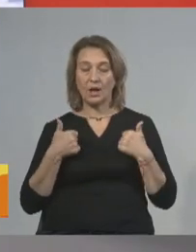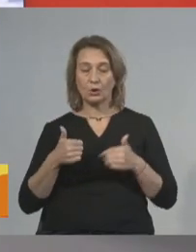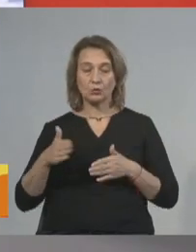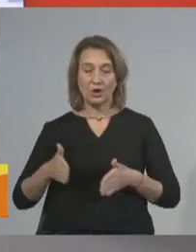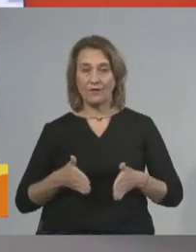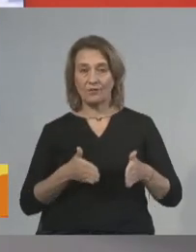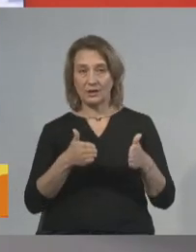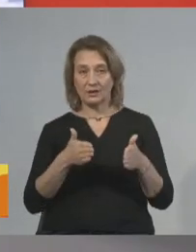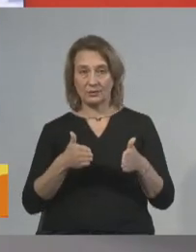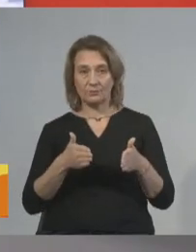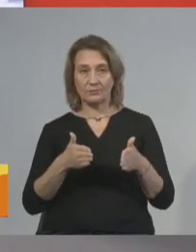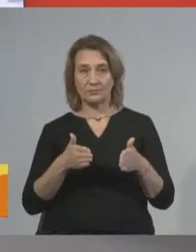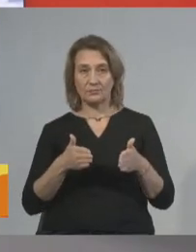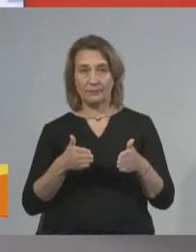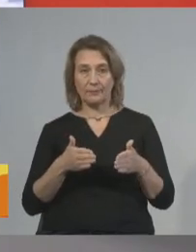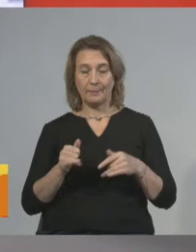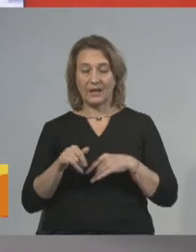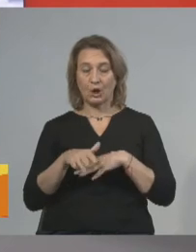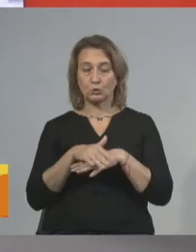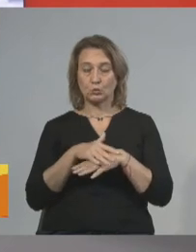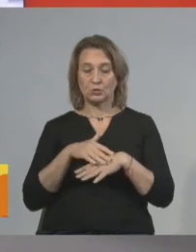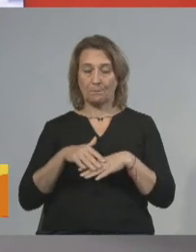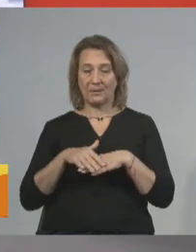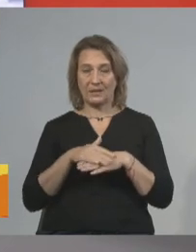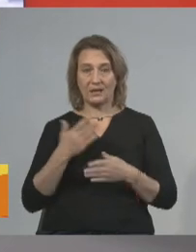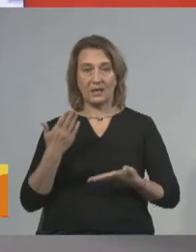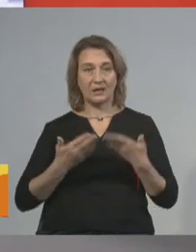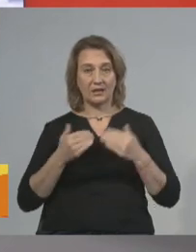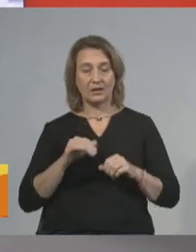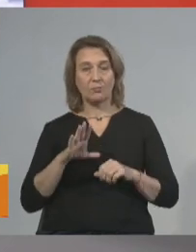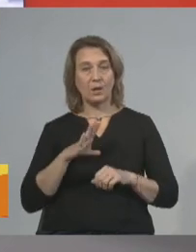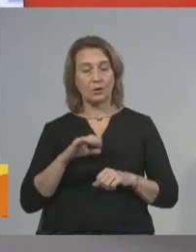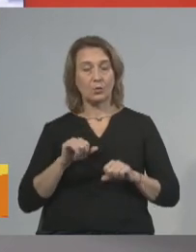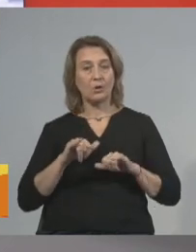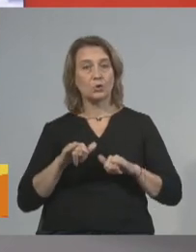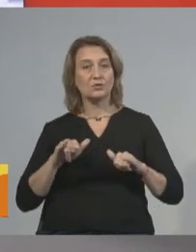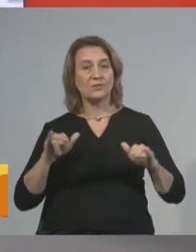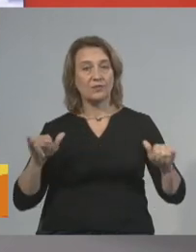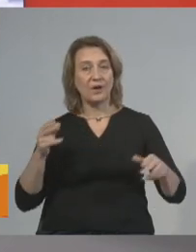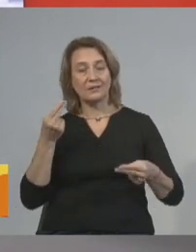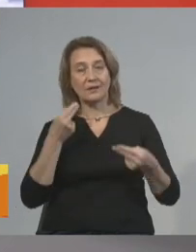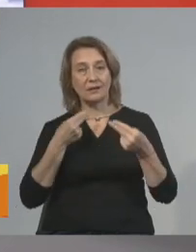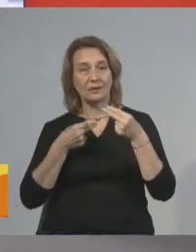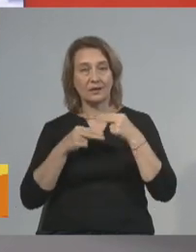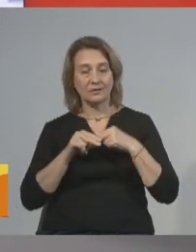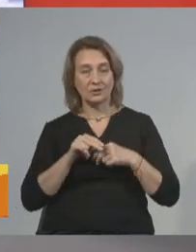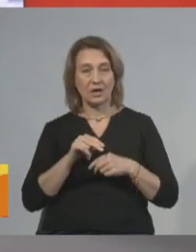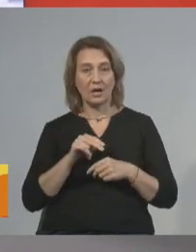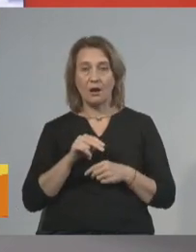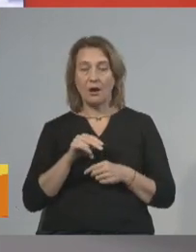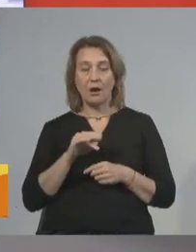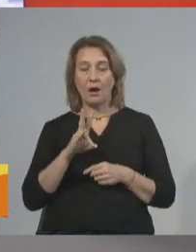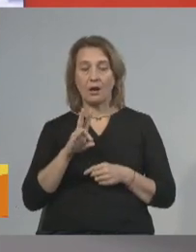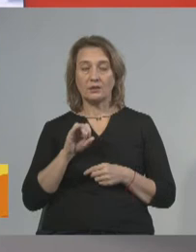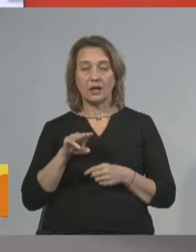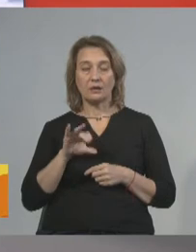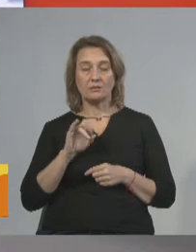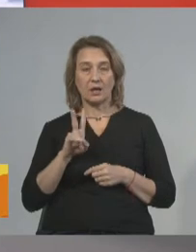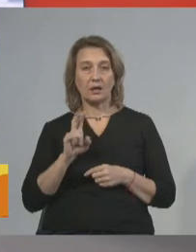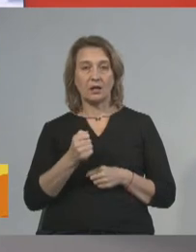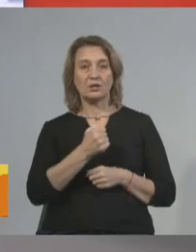a good way out a good alternative would be public broadcaster if it could develop in a better